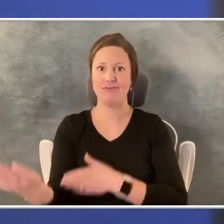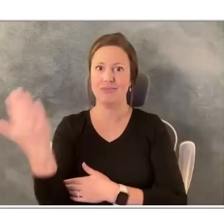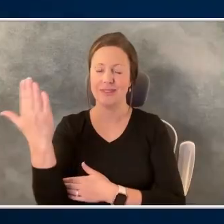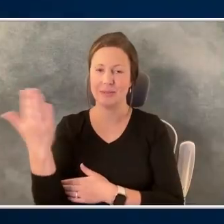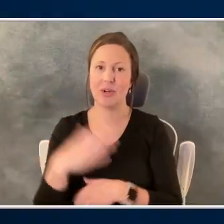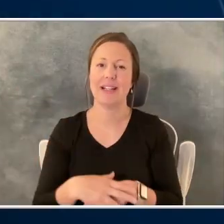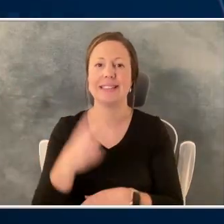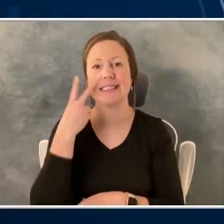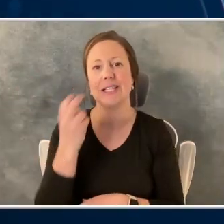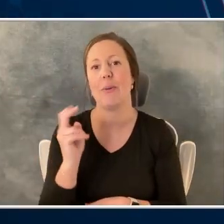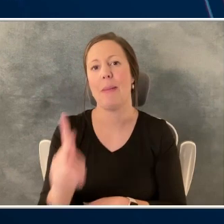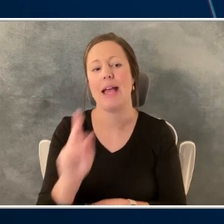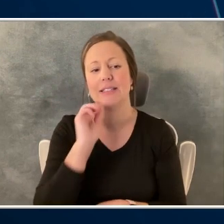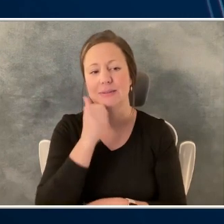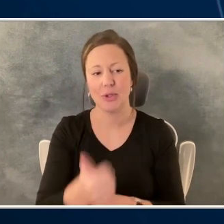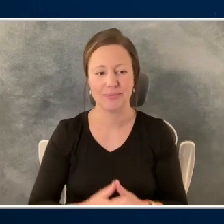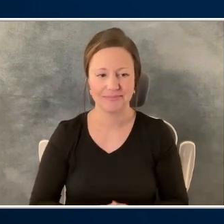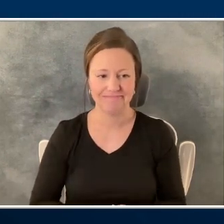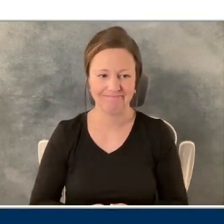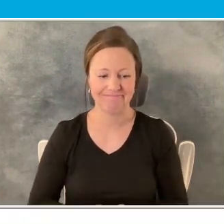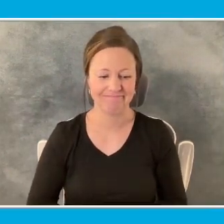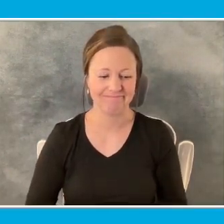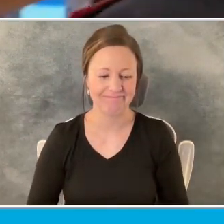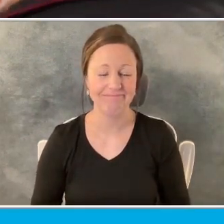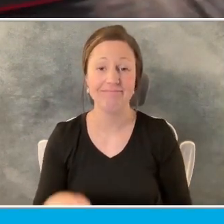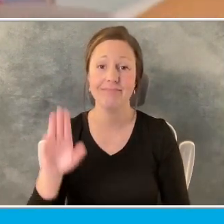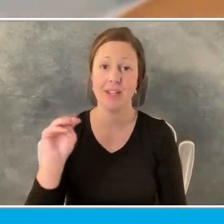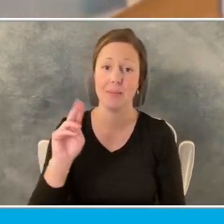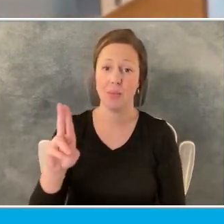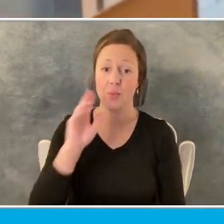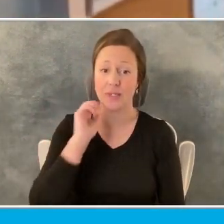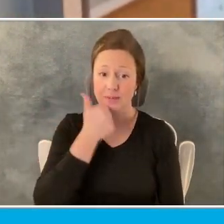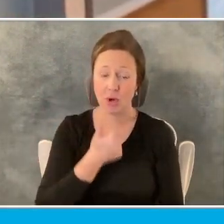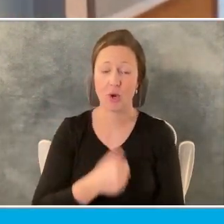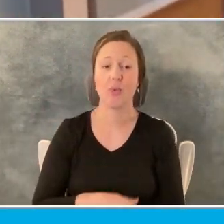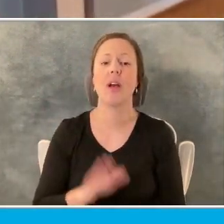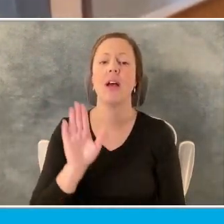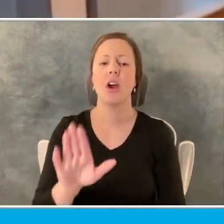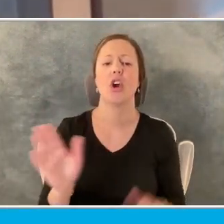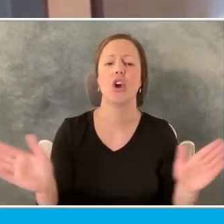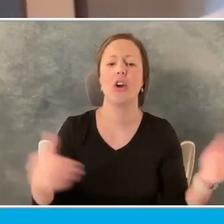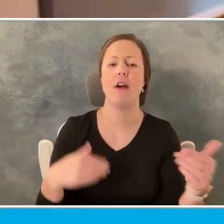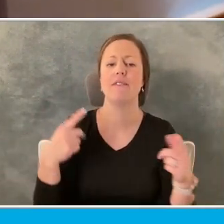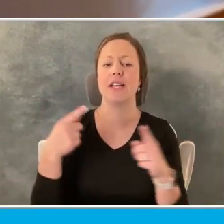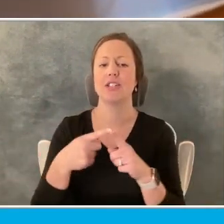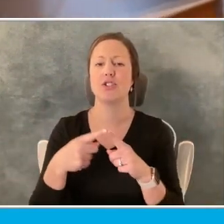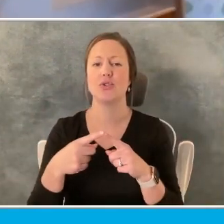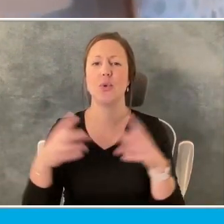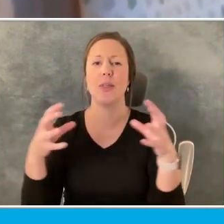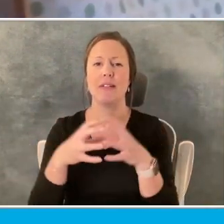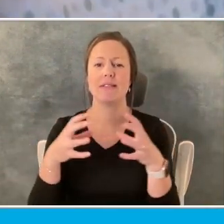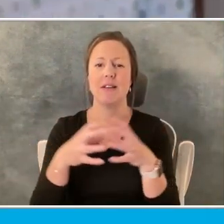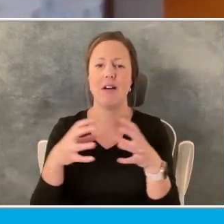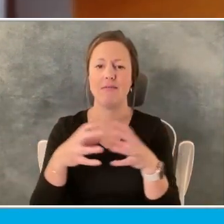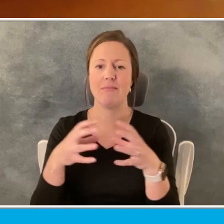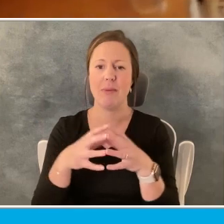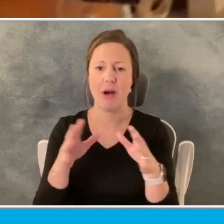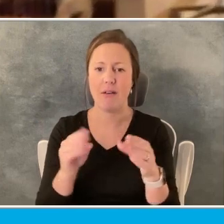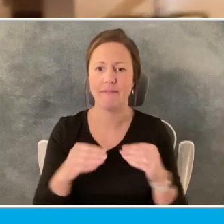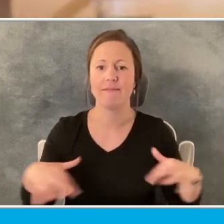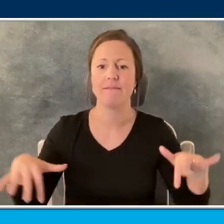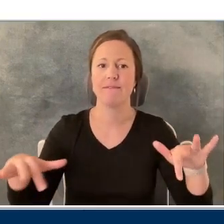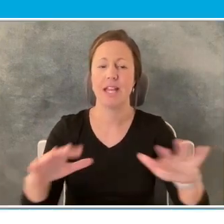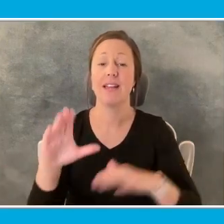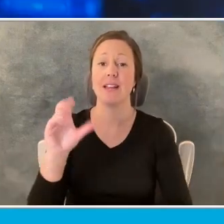tomorrow. Coming up tomorrow on the Morning Medical Update. From her office to the softball diamond, Carrie Mooneyham isn't alone in her